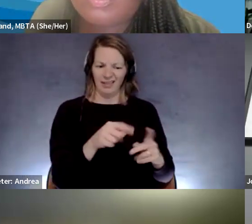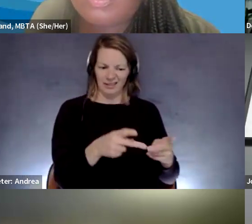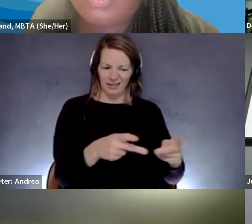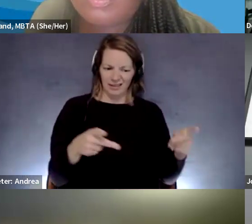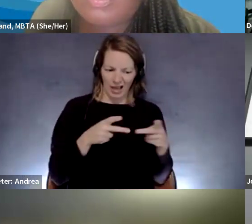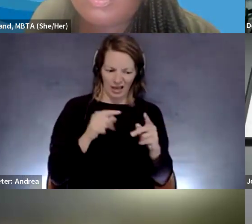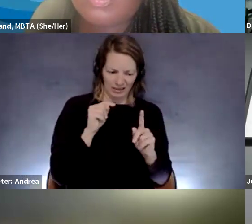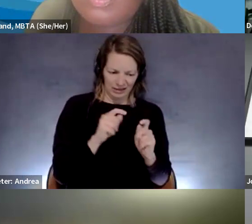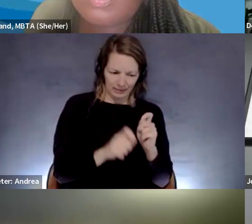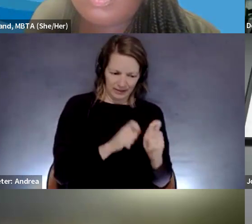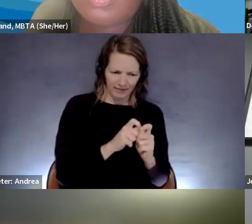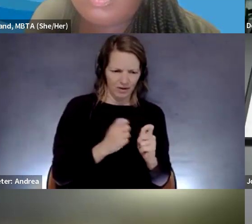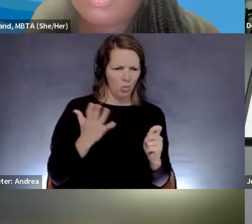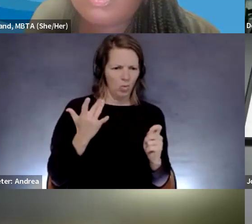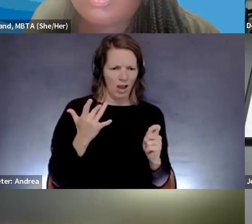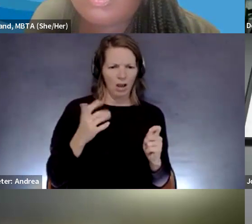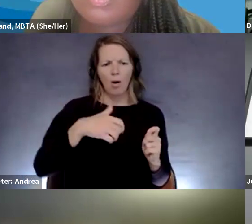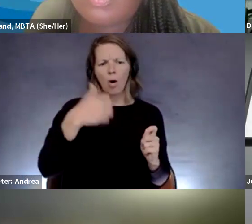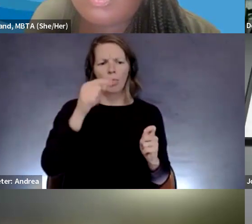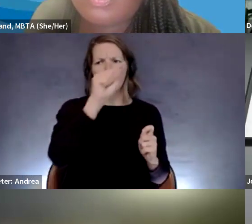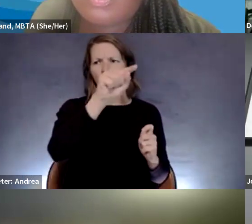sites considered for the